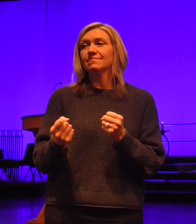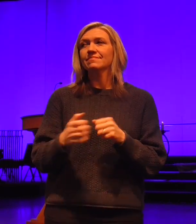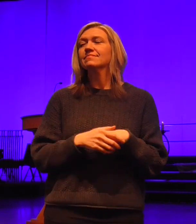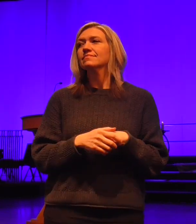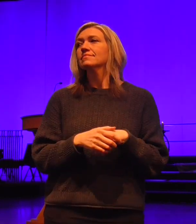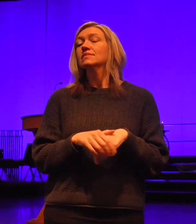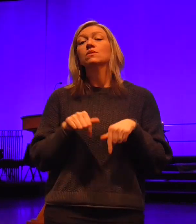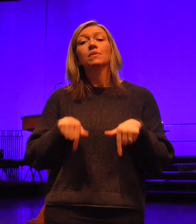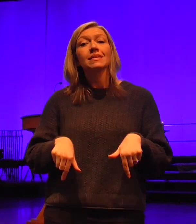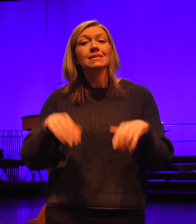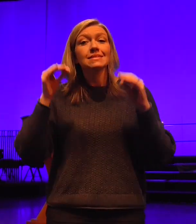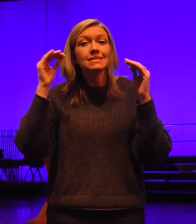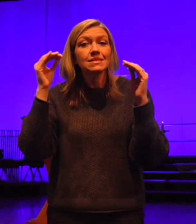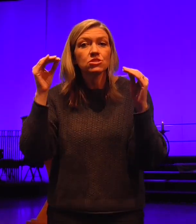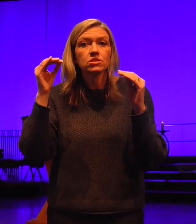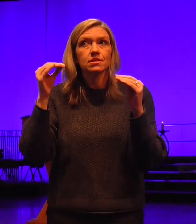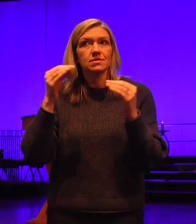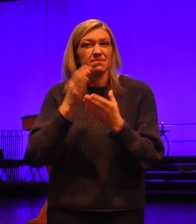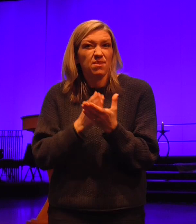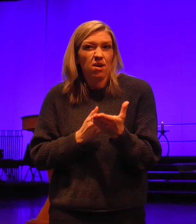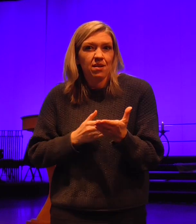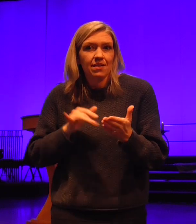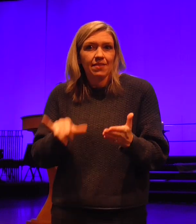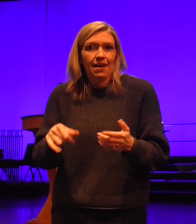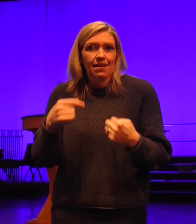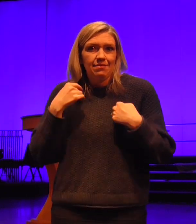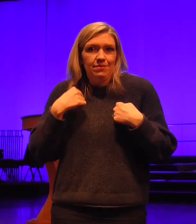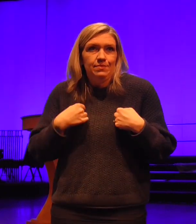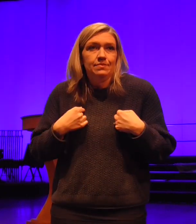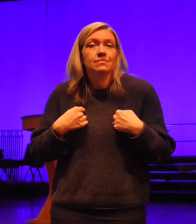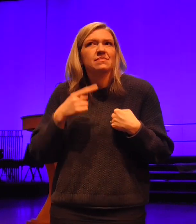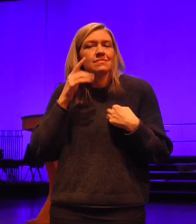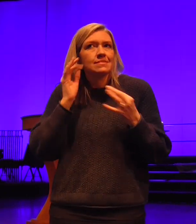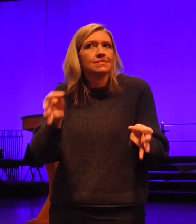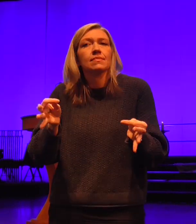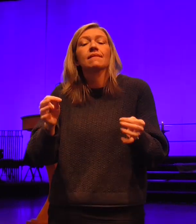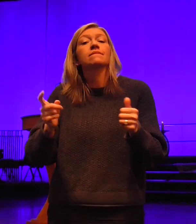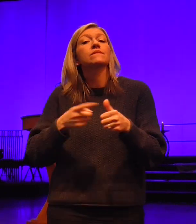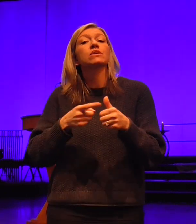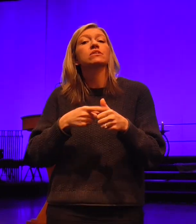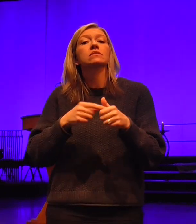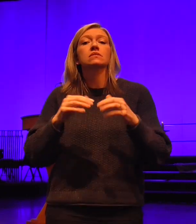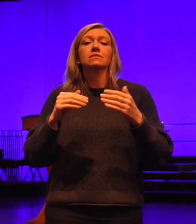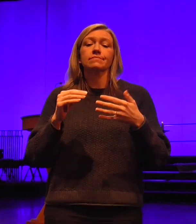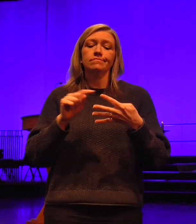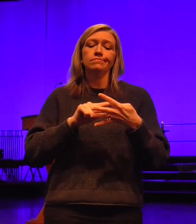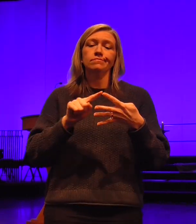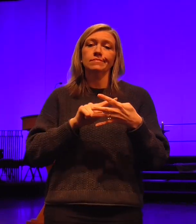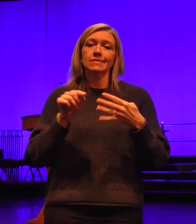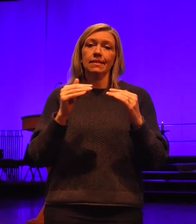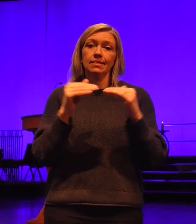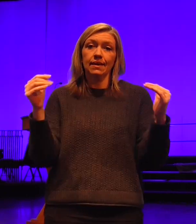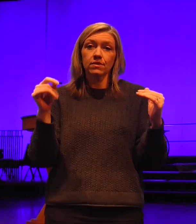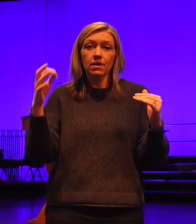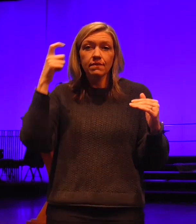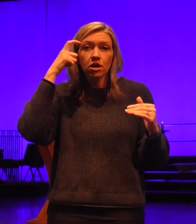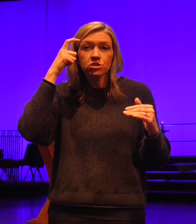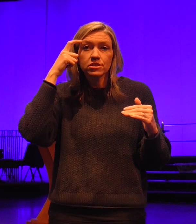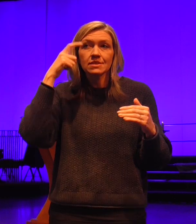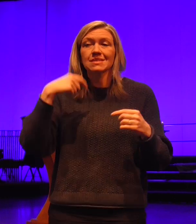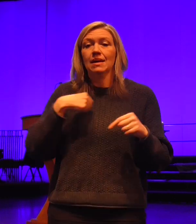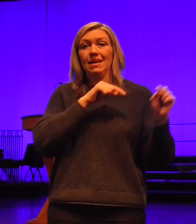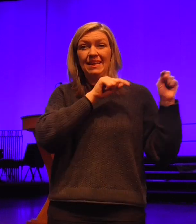And this teaching has been a part of that for sure, because the first kingdom of consciousness, as I came into this teaching as